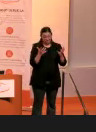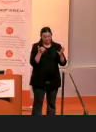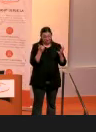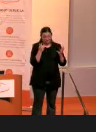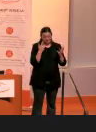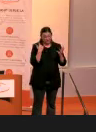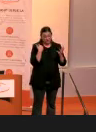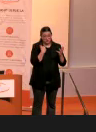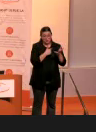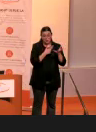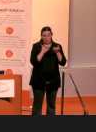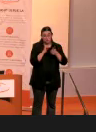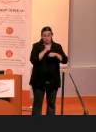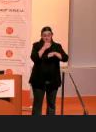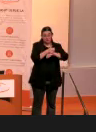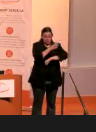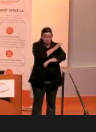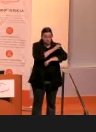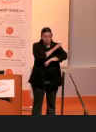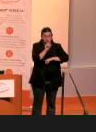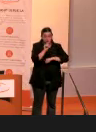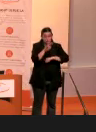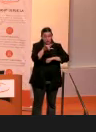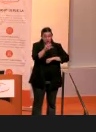with designing clinical trials.